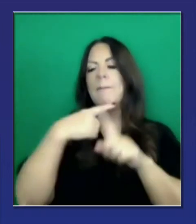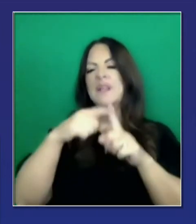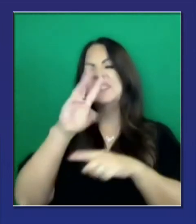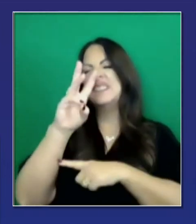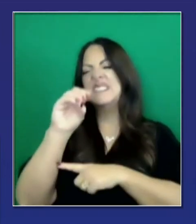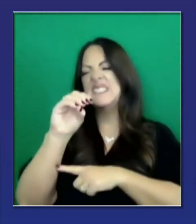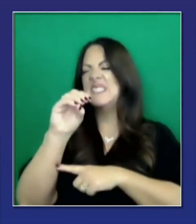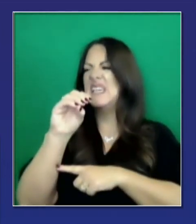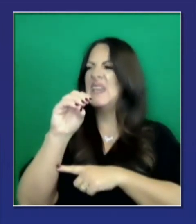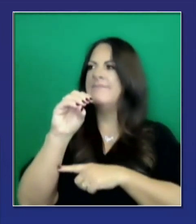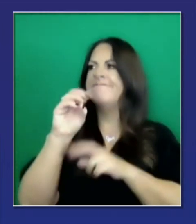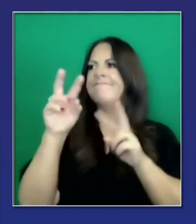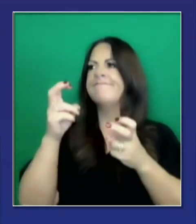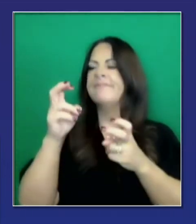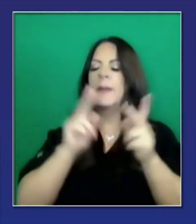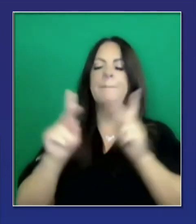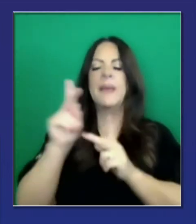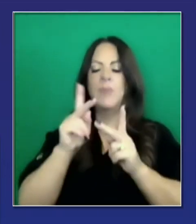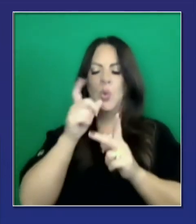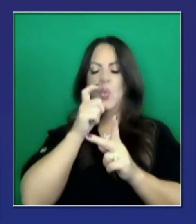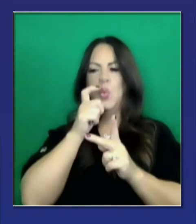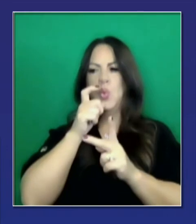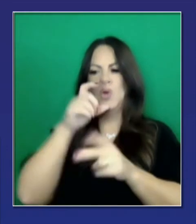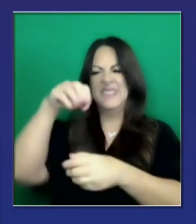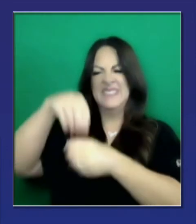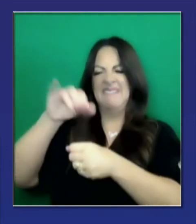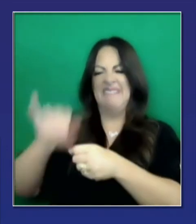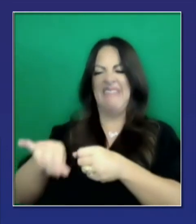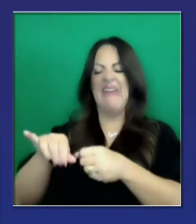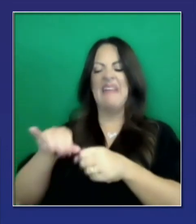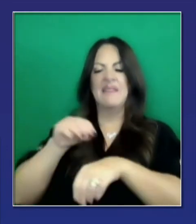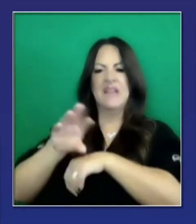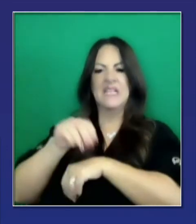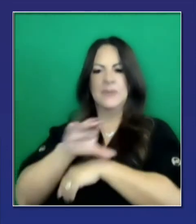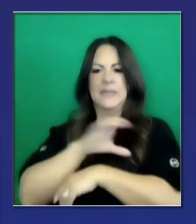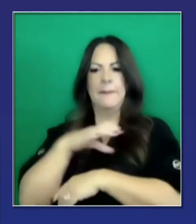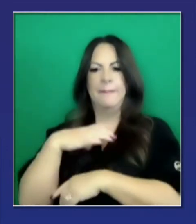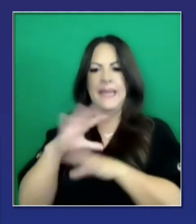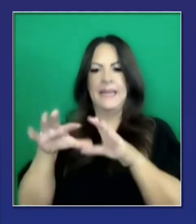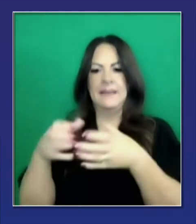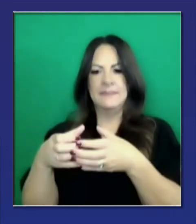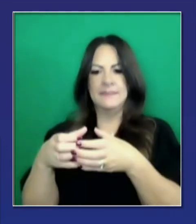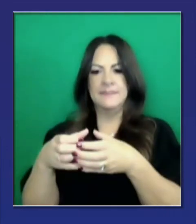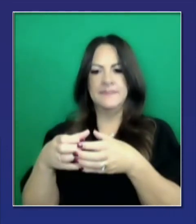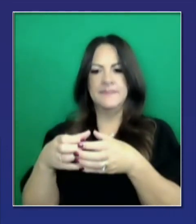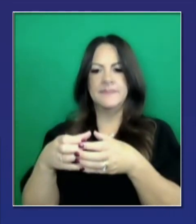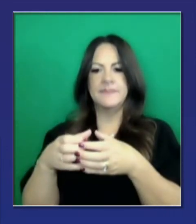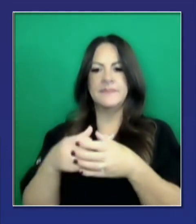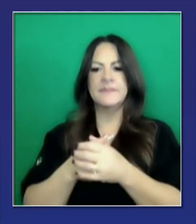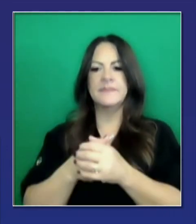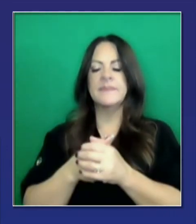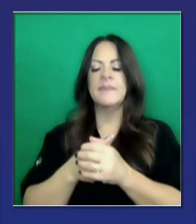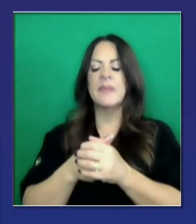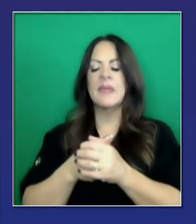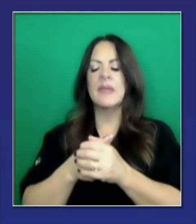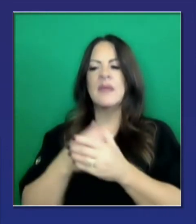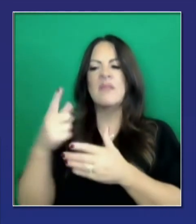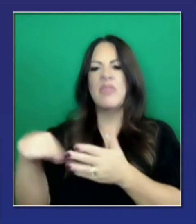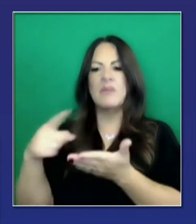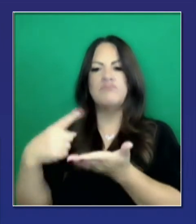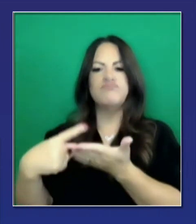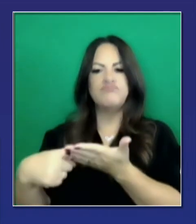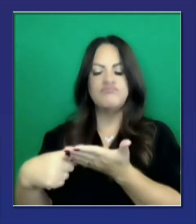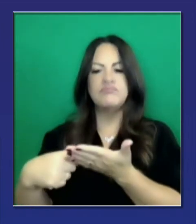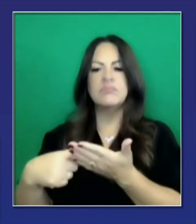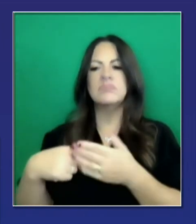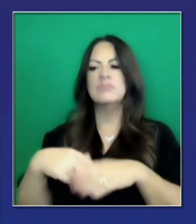member advisory committee, this community advisory committee, that then has a public dialogue discussing the